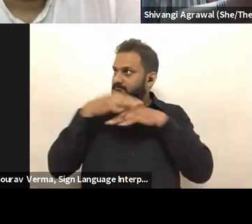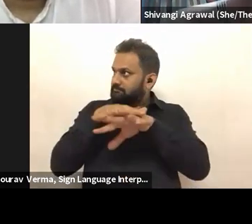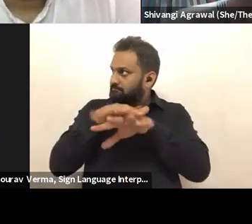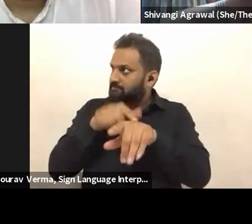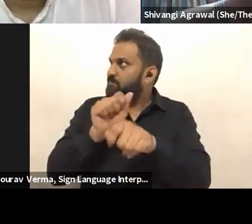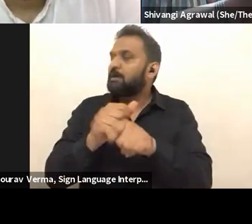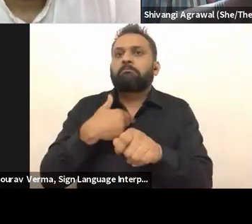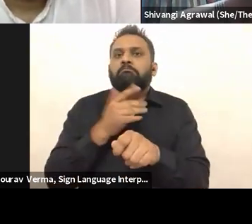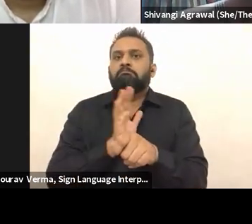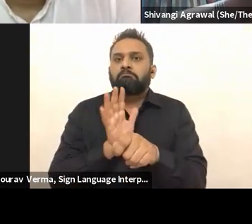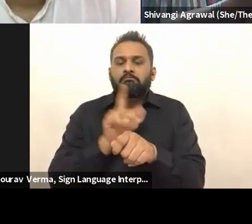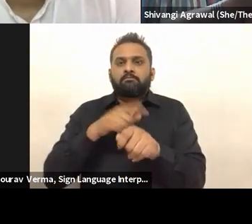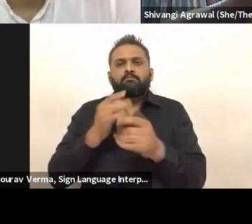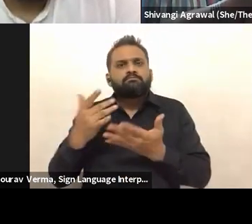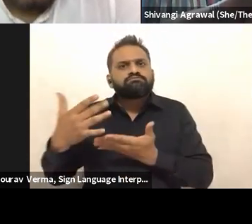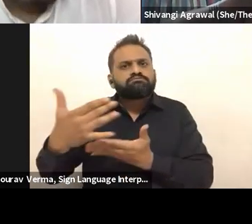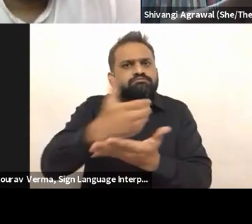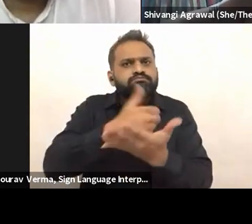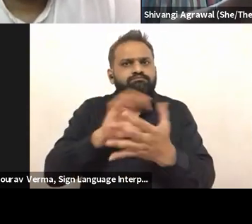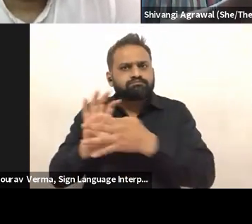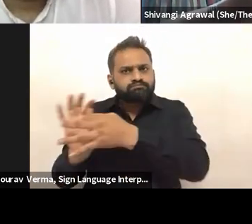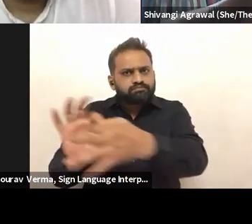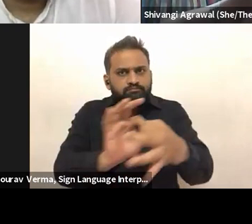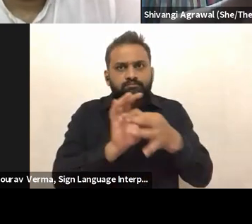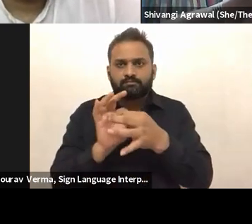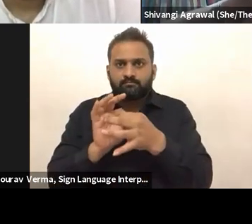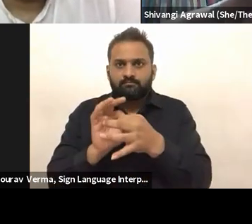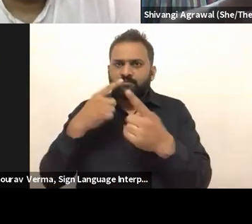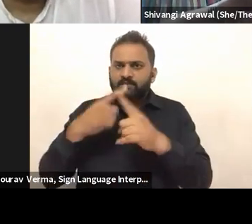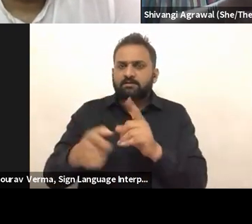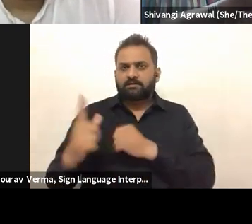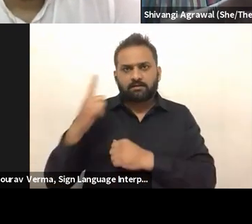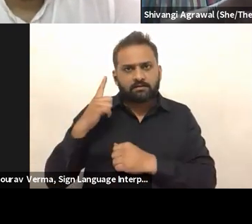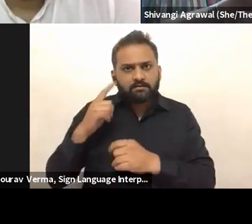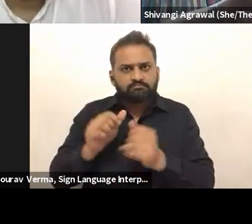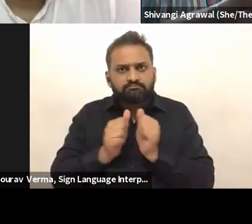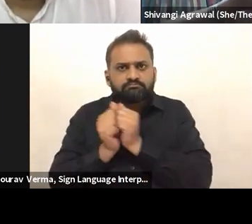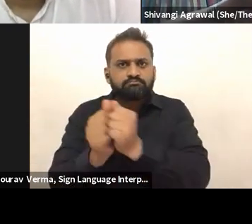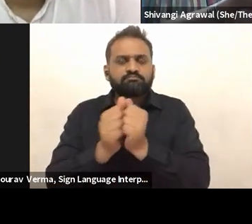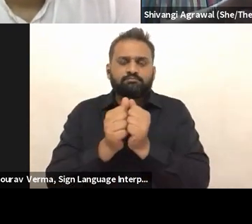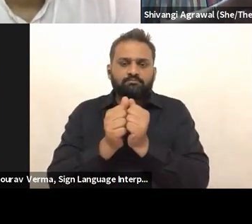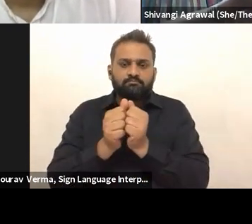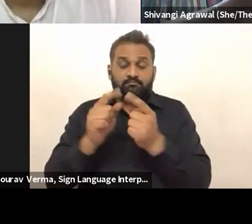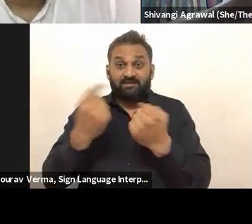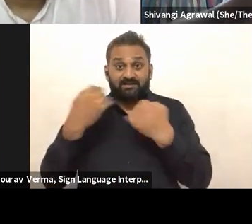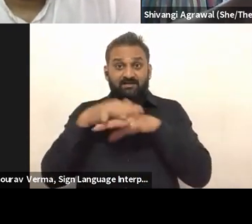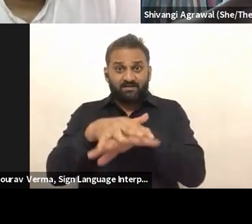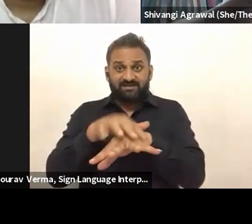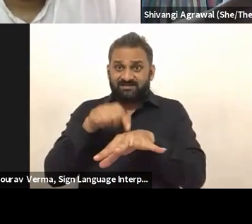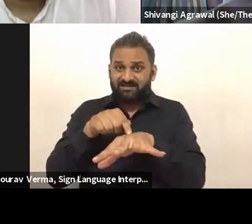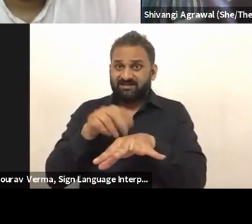towards collectivization and leadership. Because inclusion, it's for me,